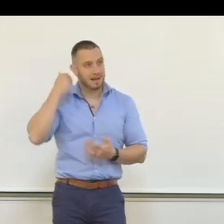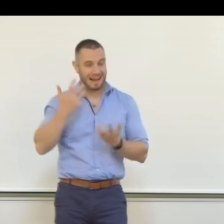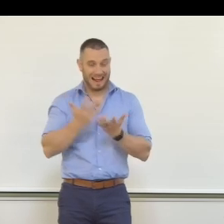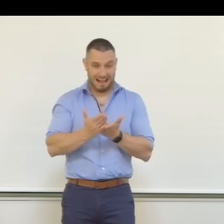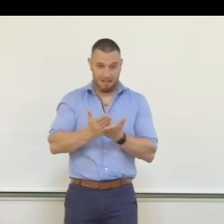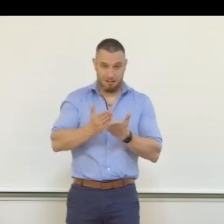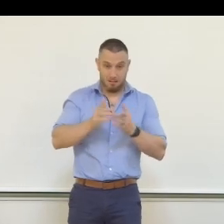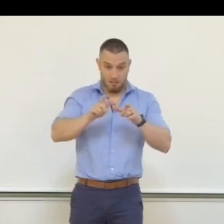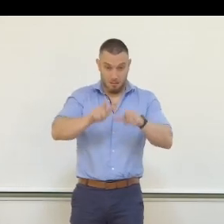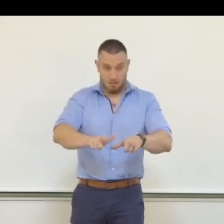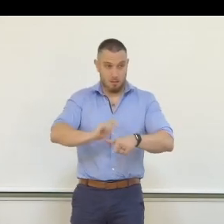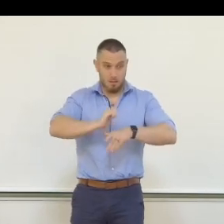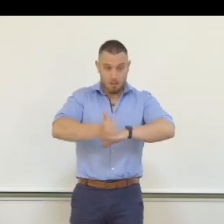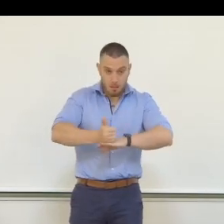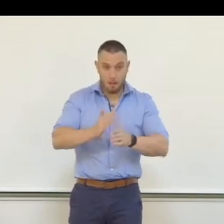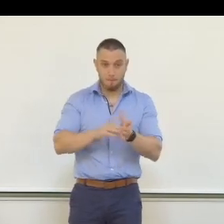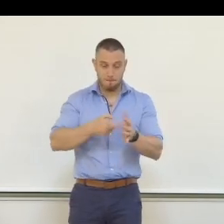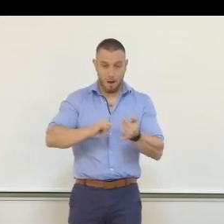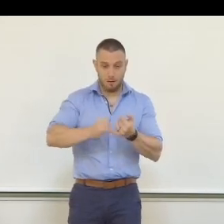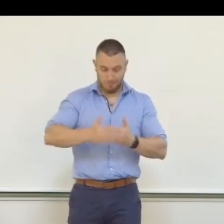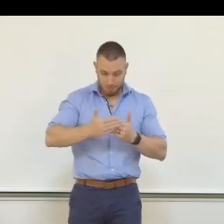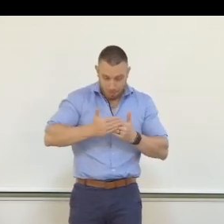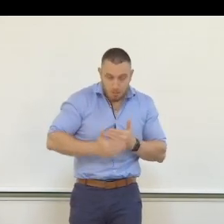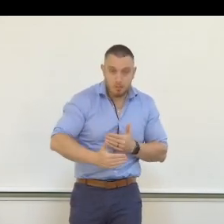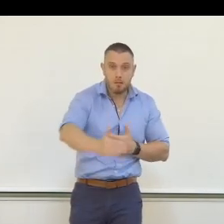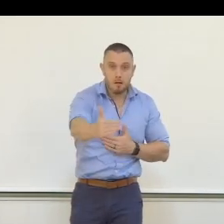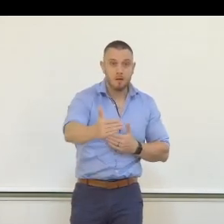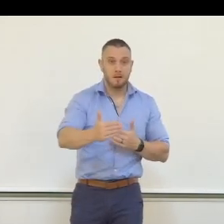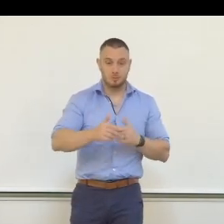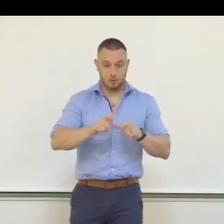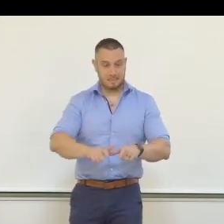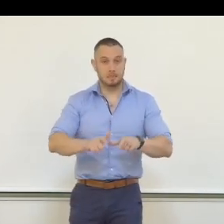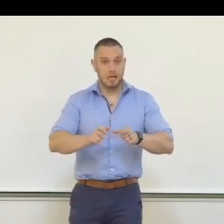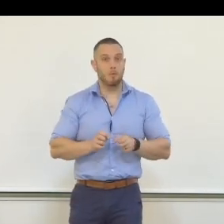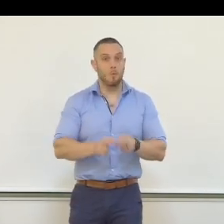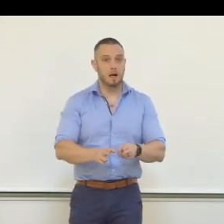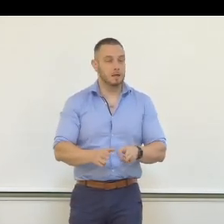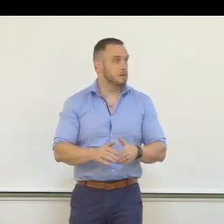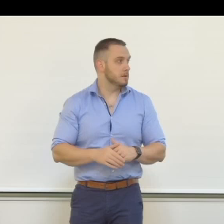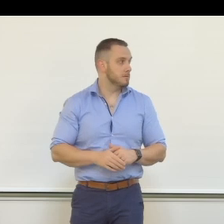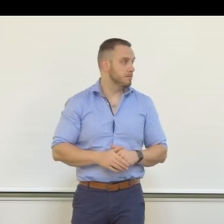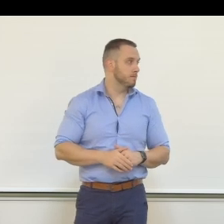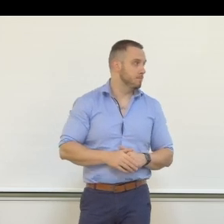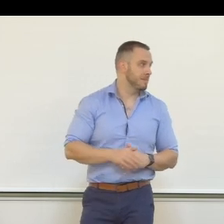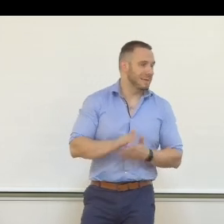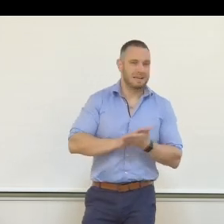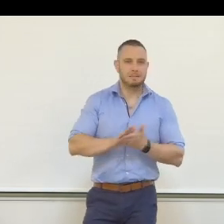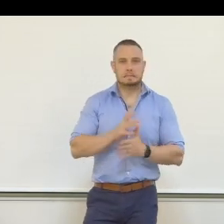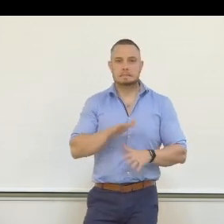stay on Mars and stay there for a long period of time and stay there in a sustainable way, then it gets more